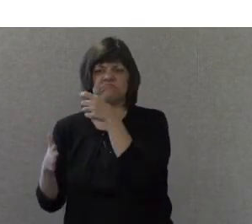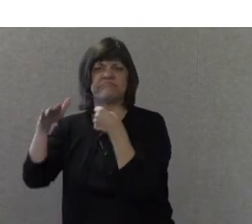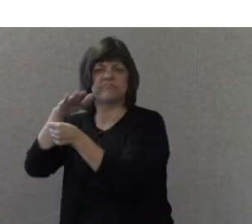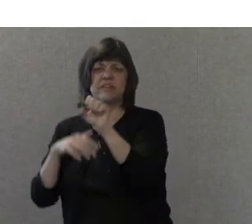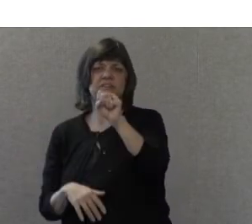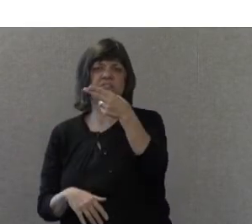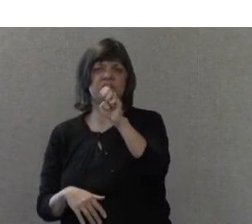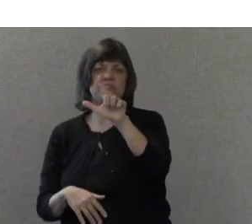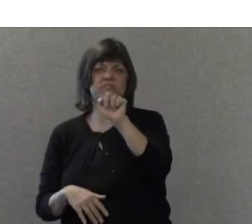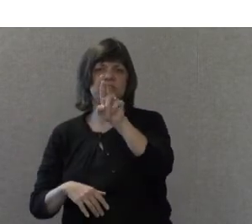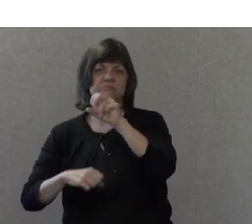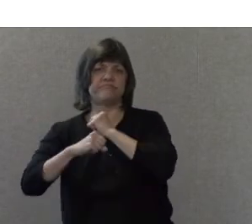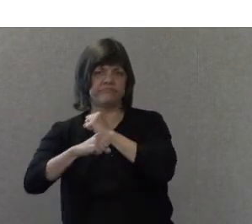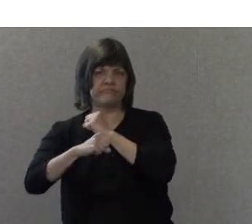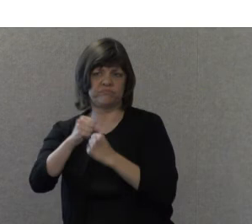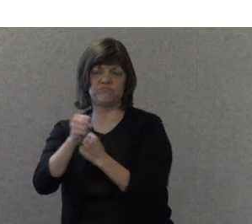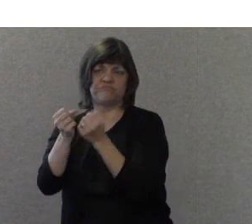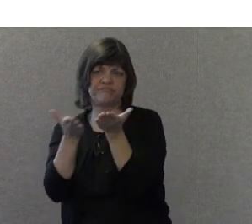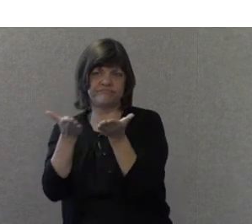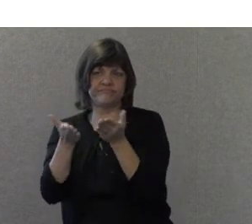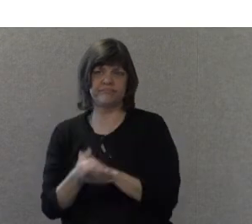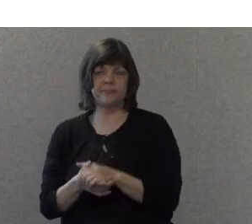services. You can call them at